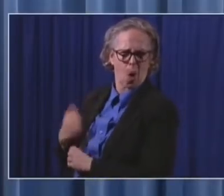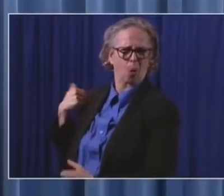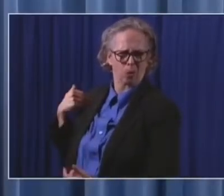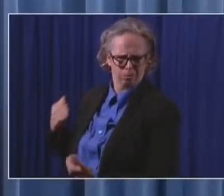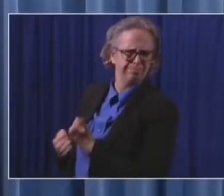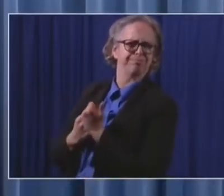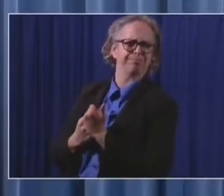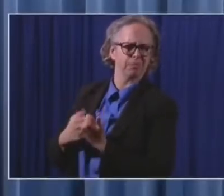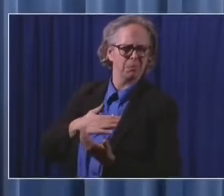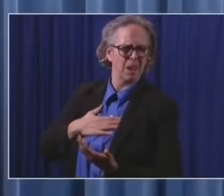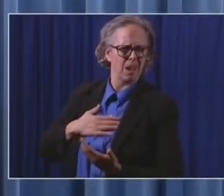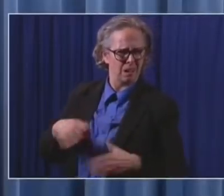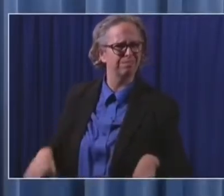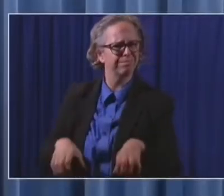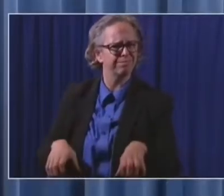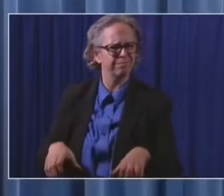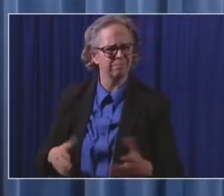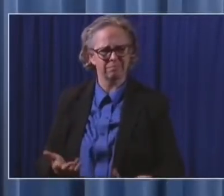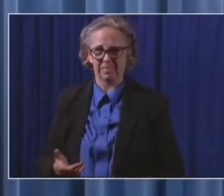goes back,